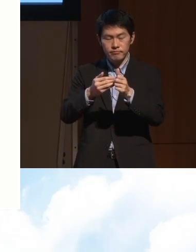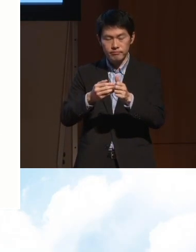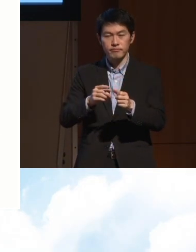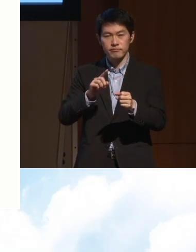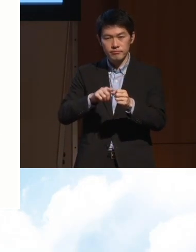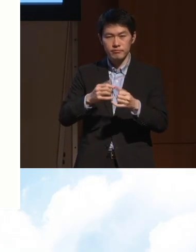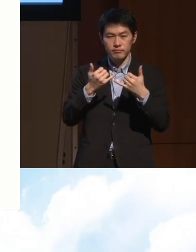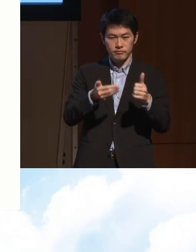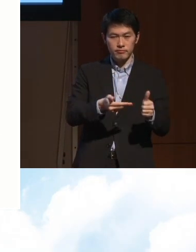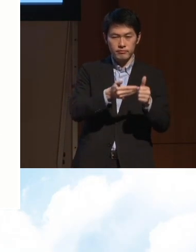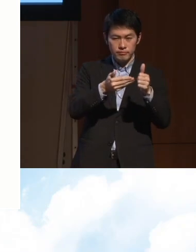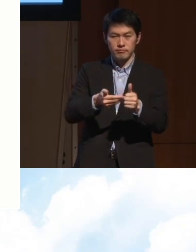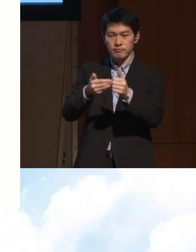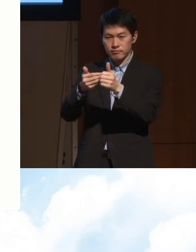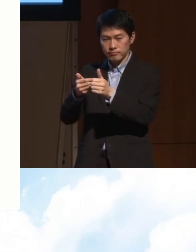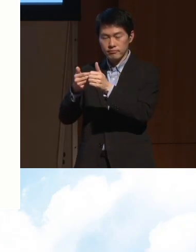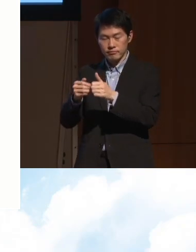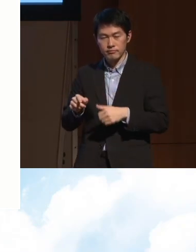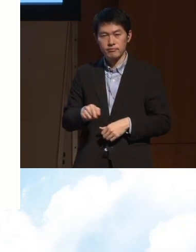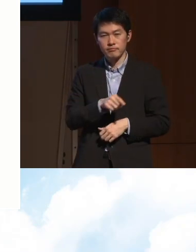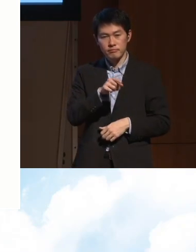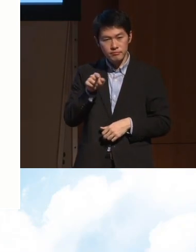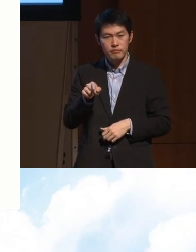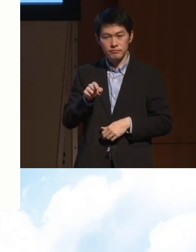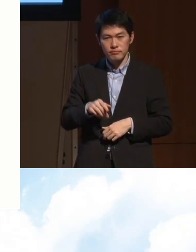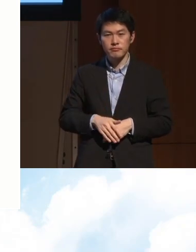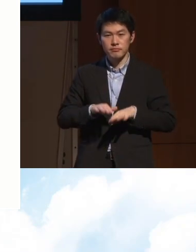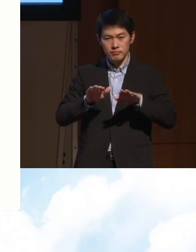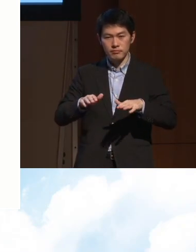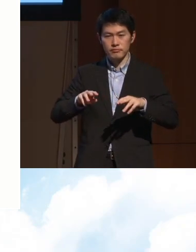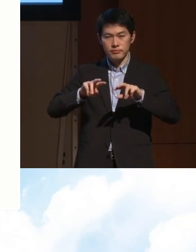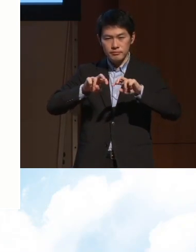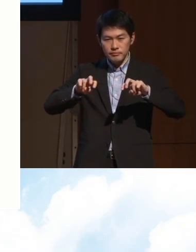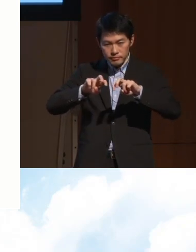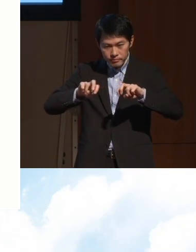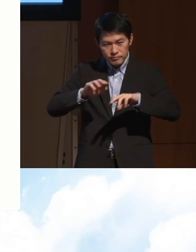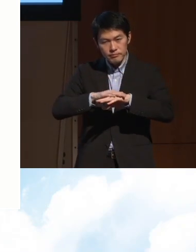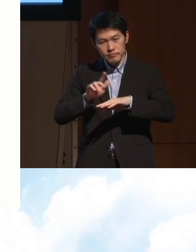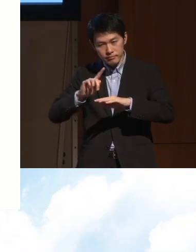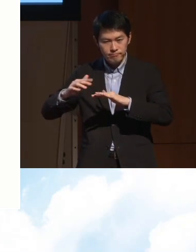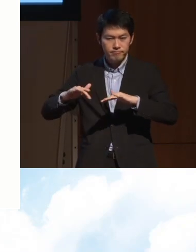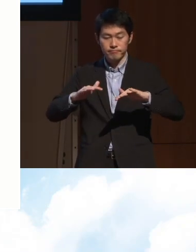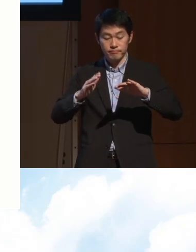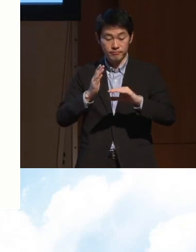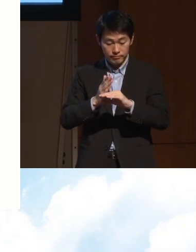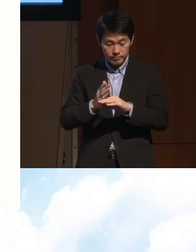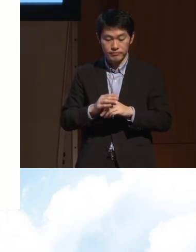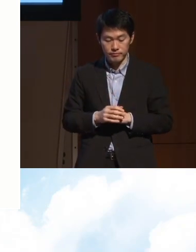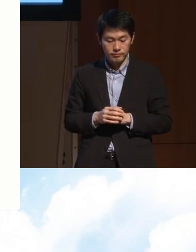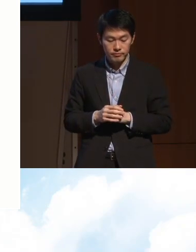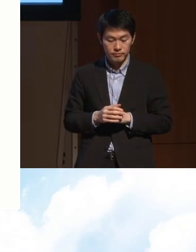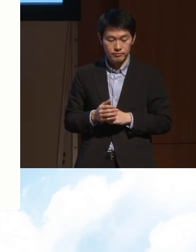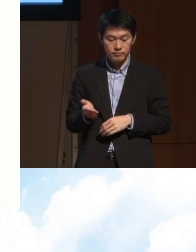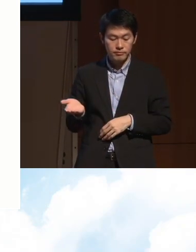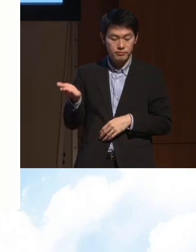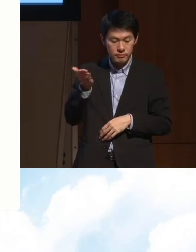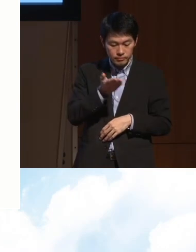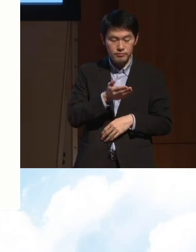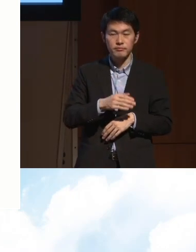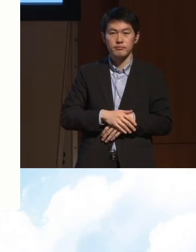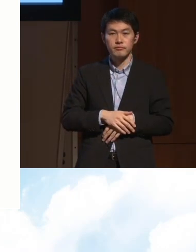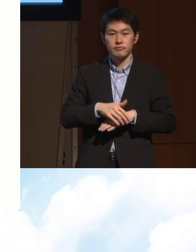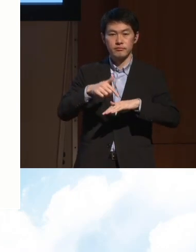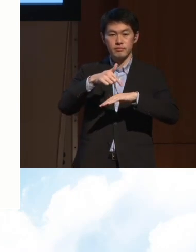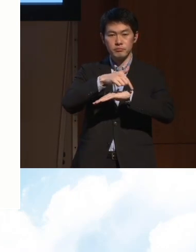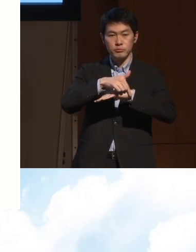And now, I'd like to briefly introduce several projects in our institute for the